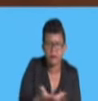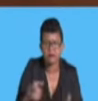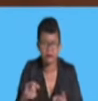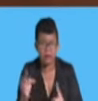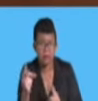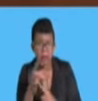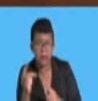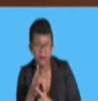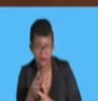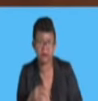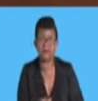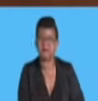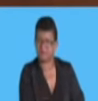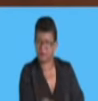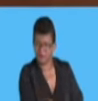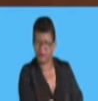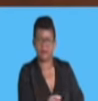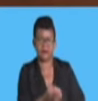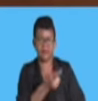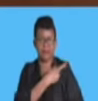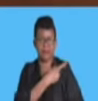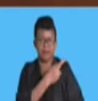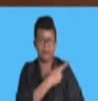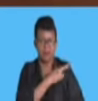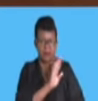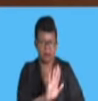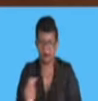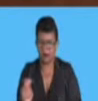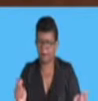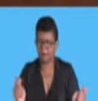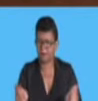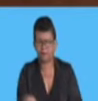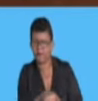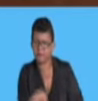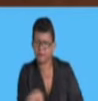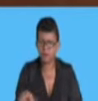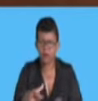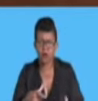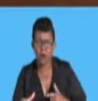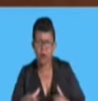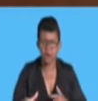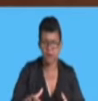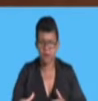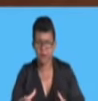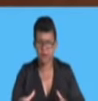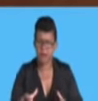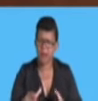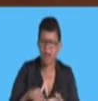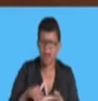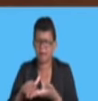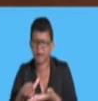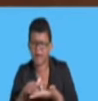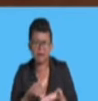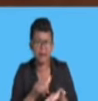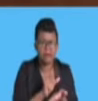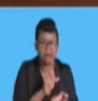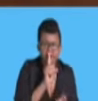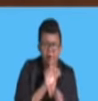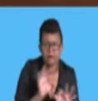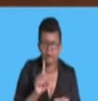of order and transition back to civilian rule under an interim government, and the formulation of an enabling